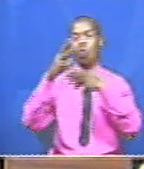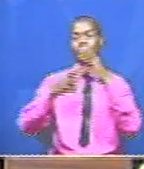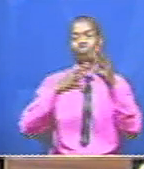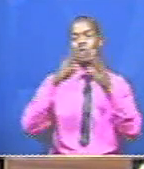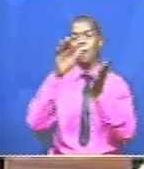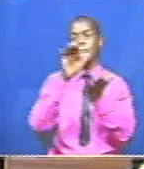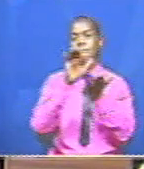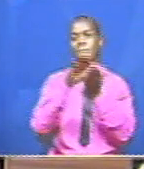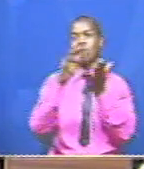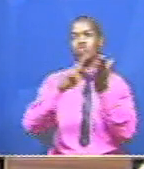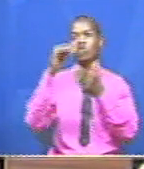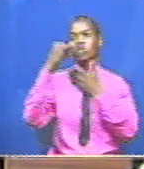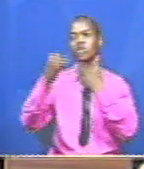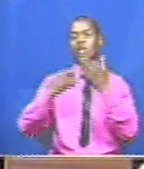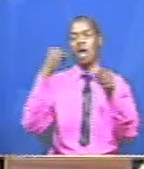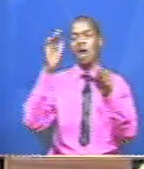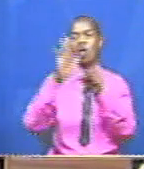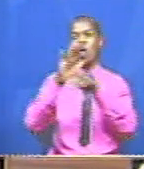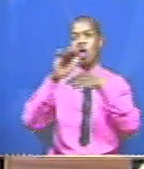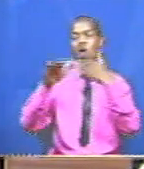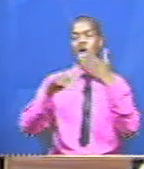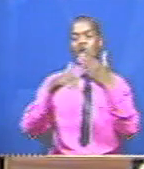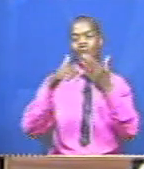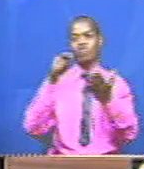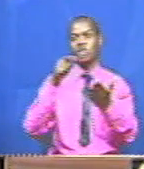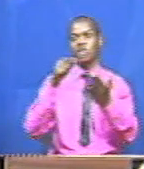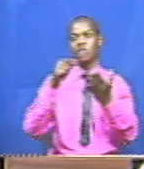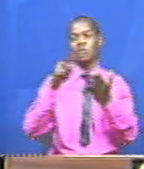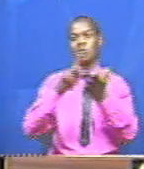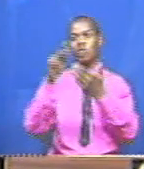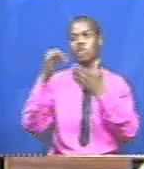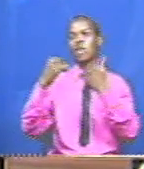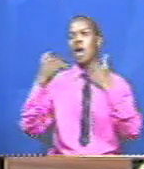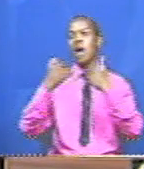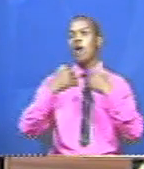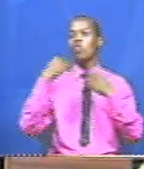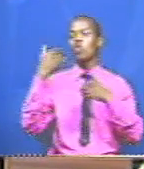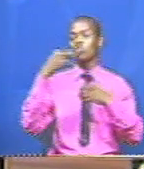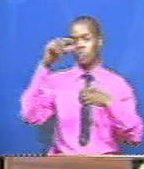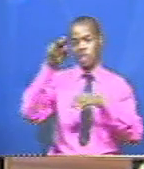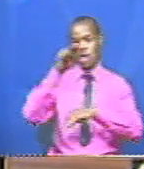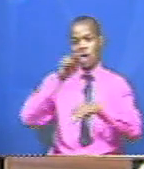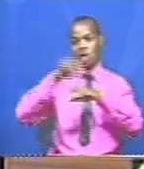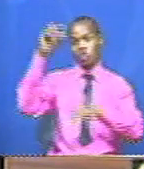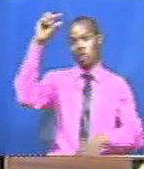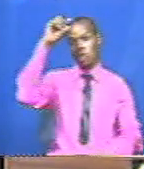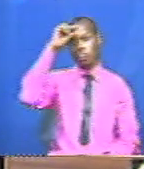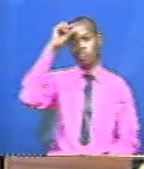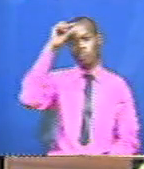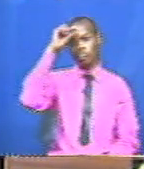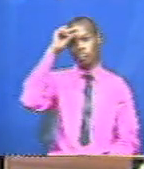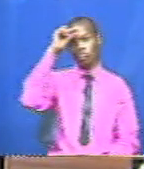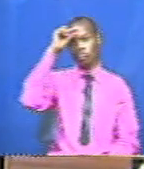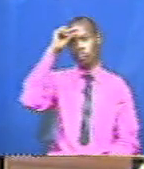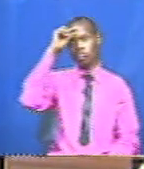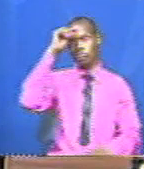So much of these are projects which have been, and some of them have been undertaken by the national government. Some of them